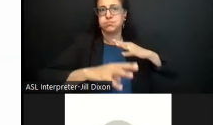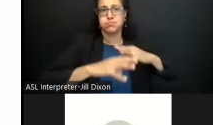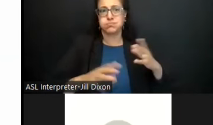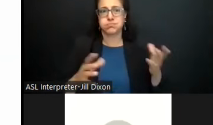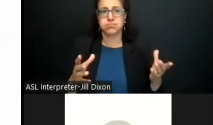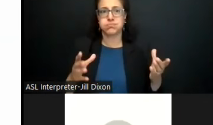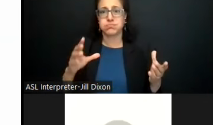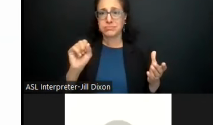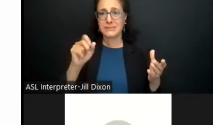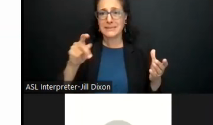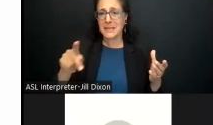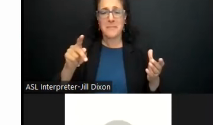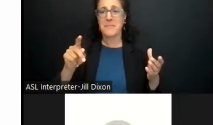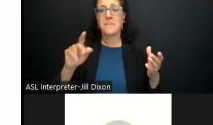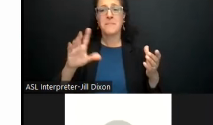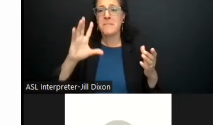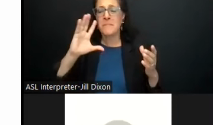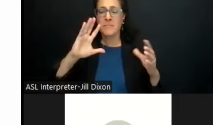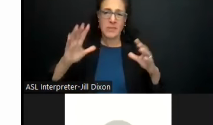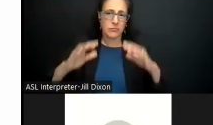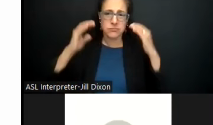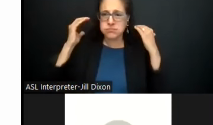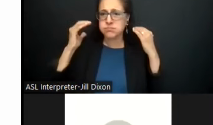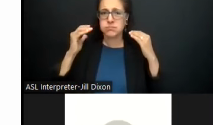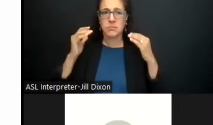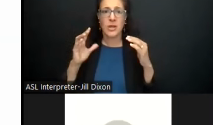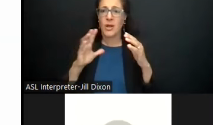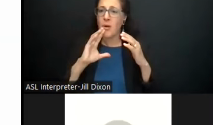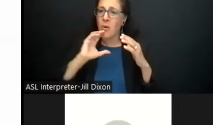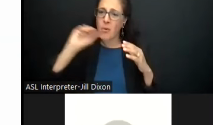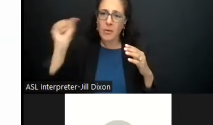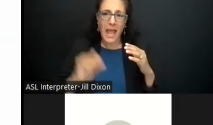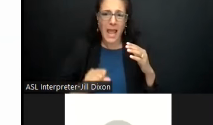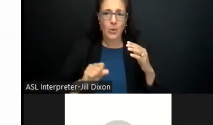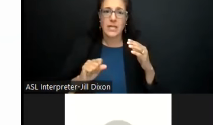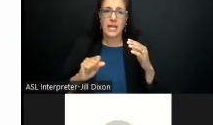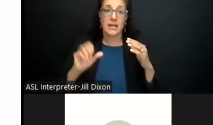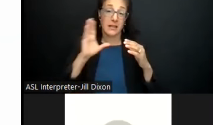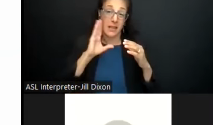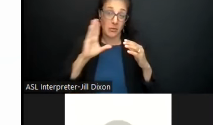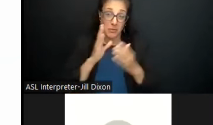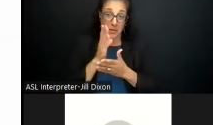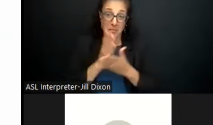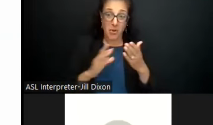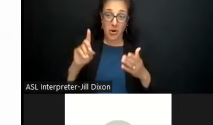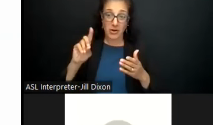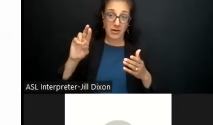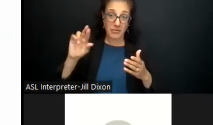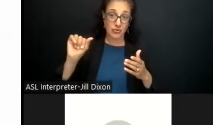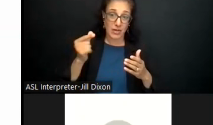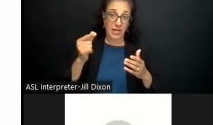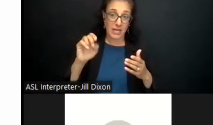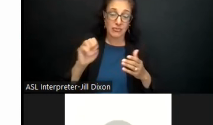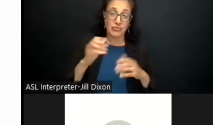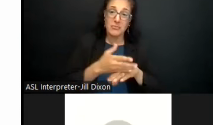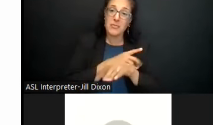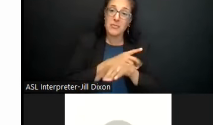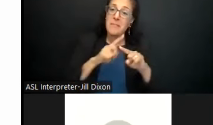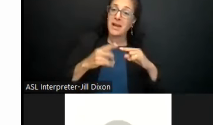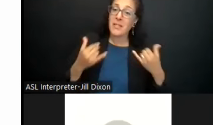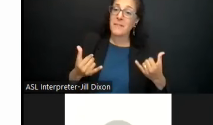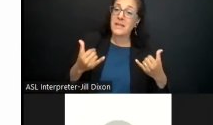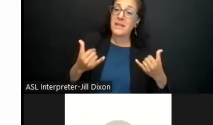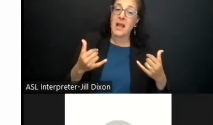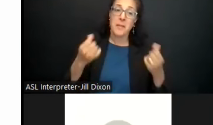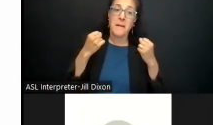is completely inundated, totally outdated. So I guess that'll be part of the drainage improvement. But in the meantime, there's